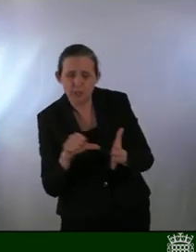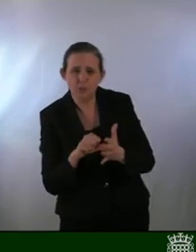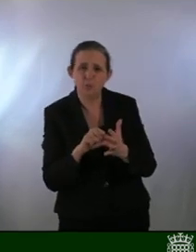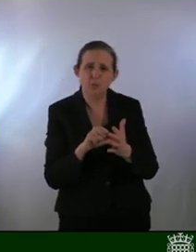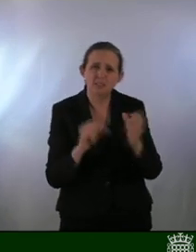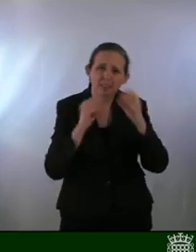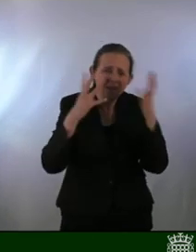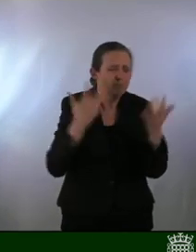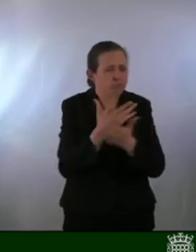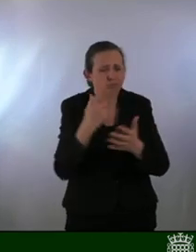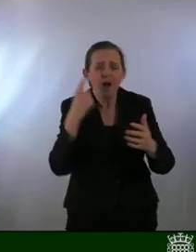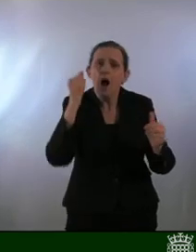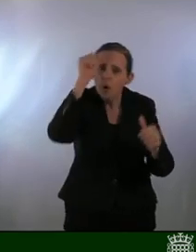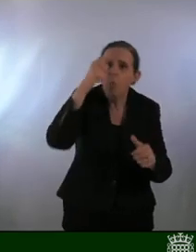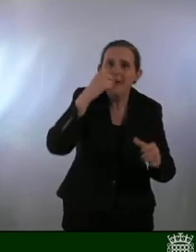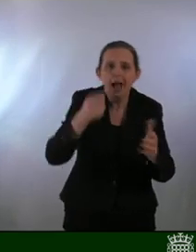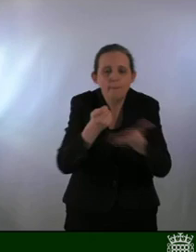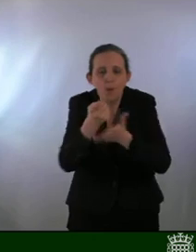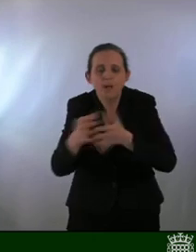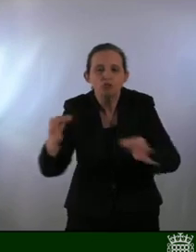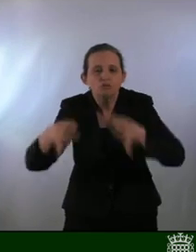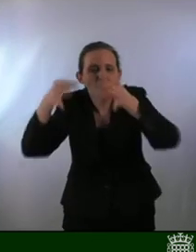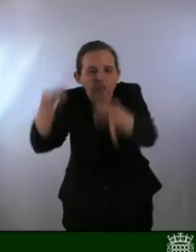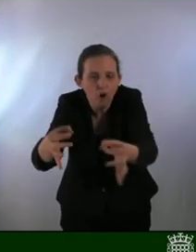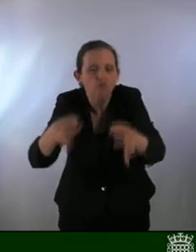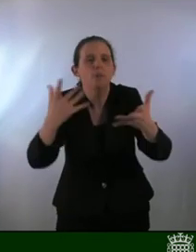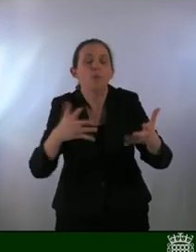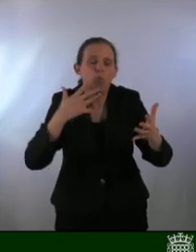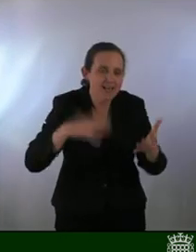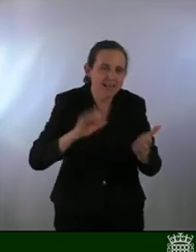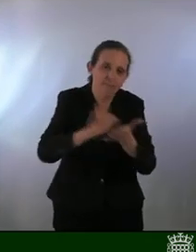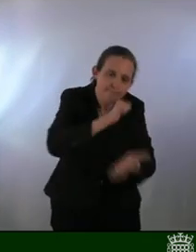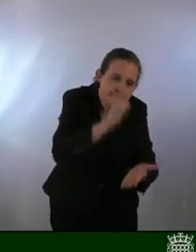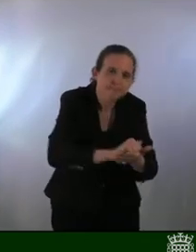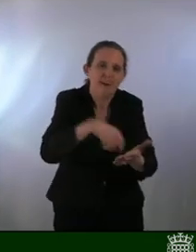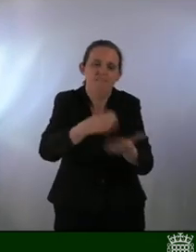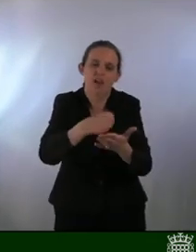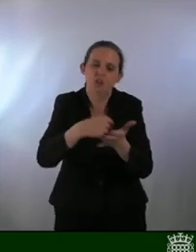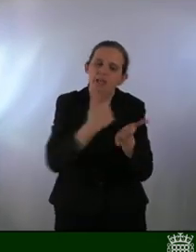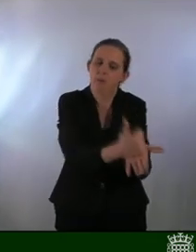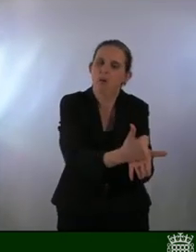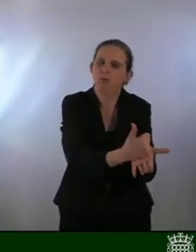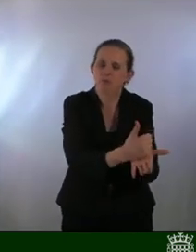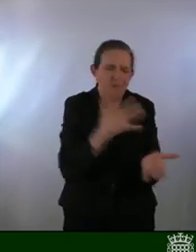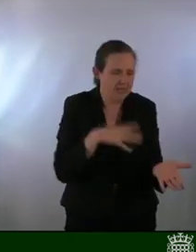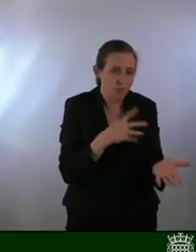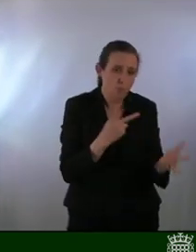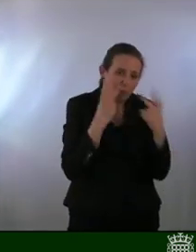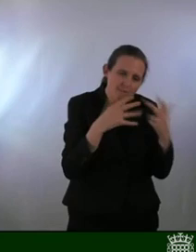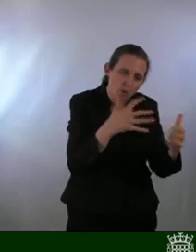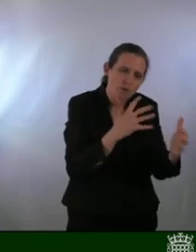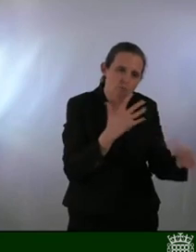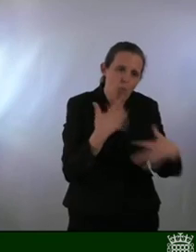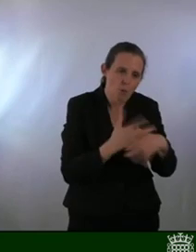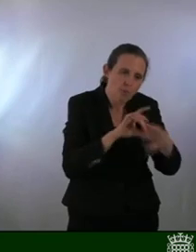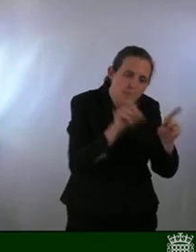rent and mortgage payment deferrals, we need a package of financial support, and we look forward to working with him on that front. But,